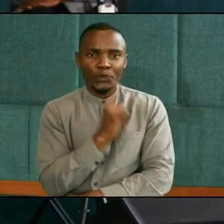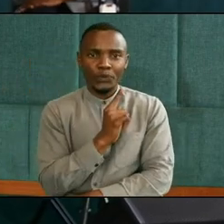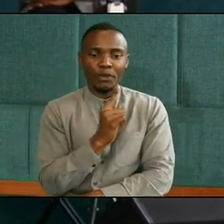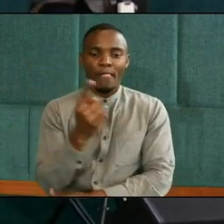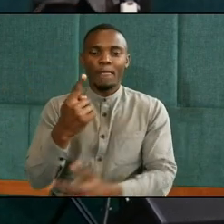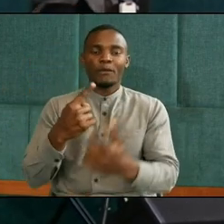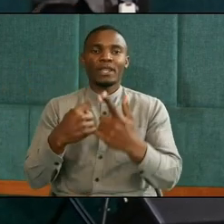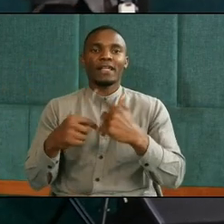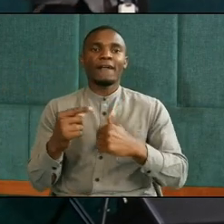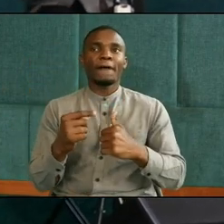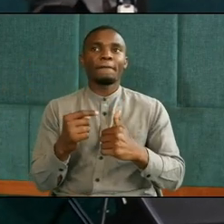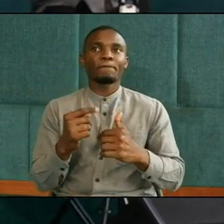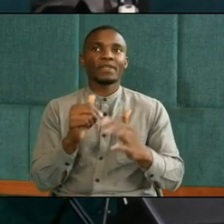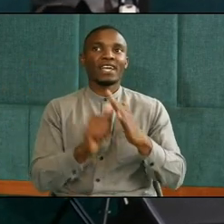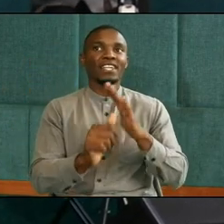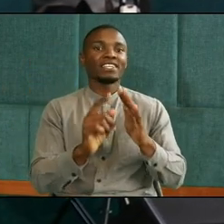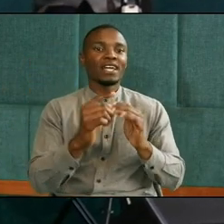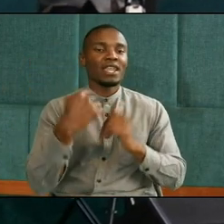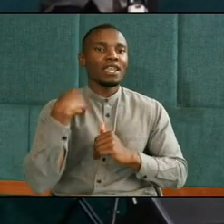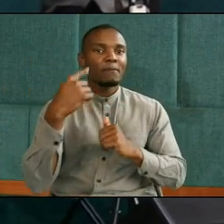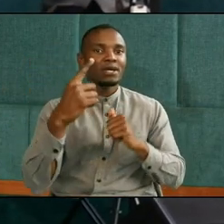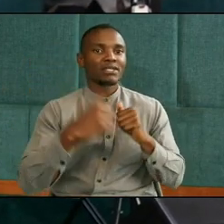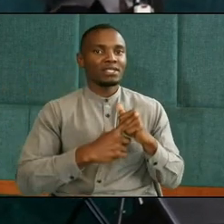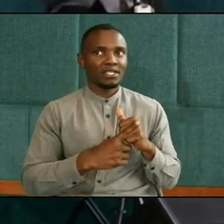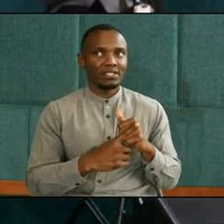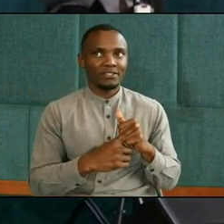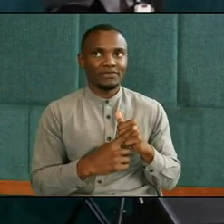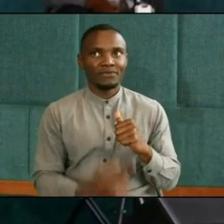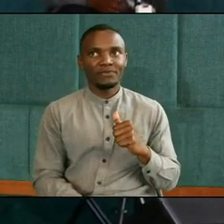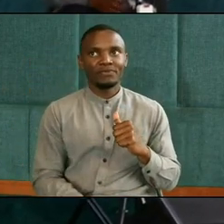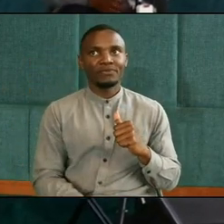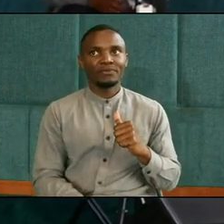under seal number six.